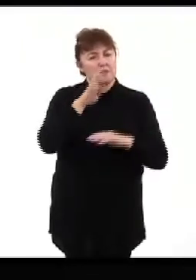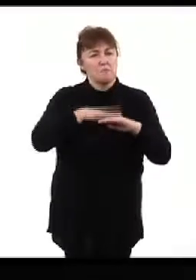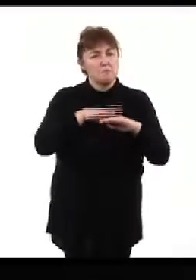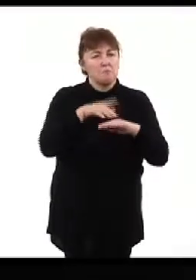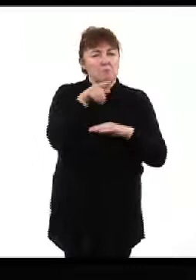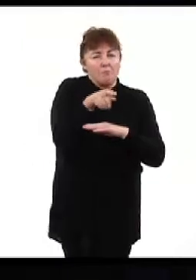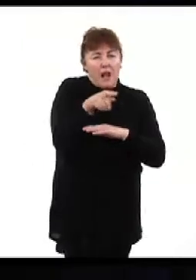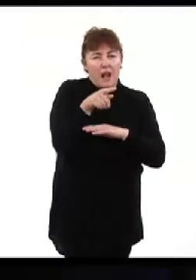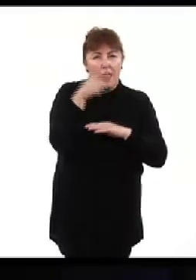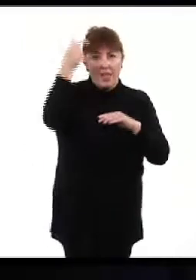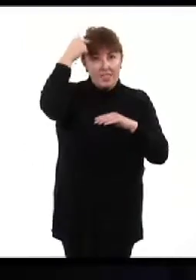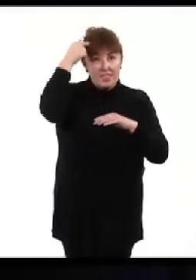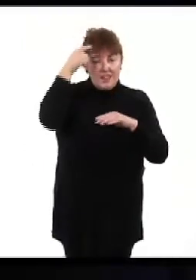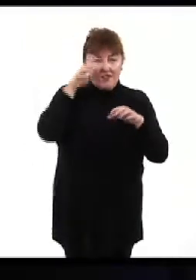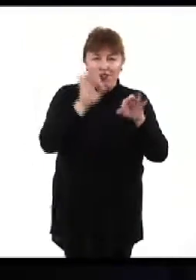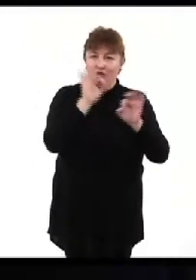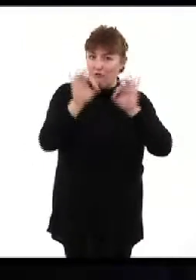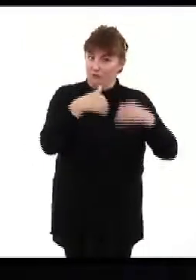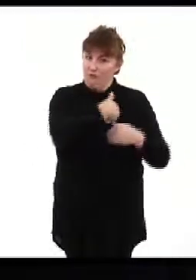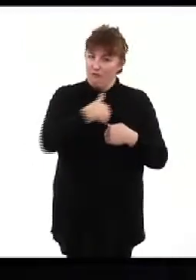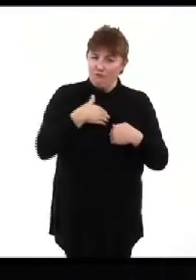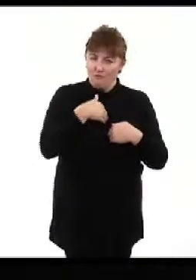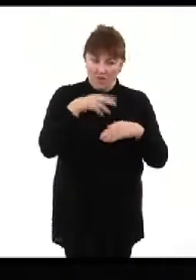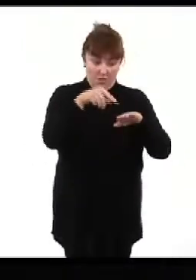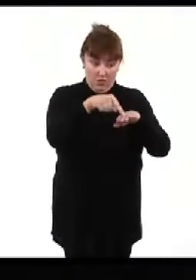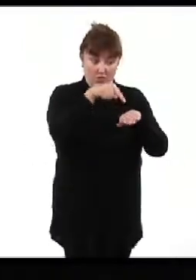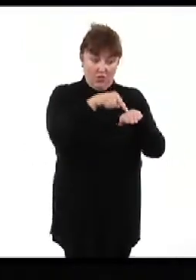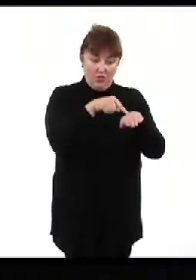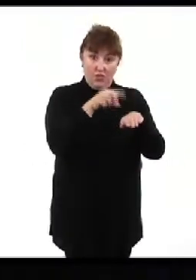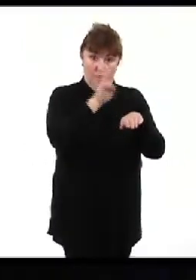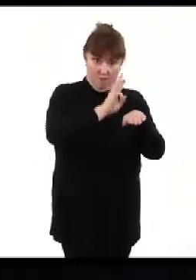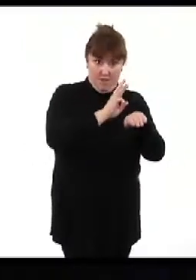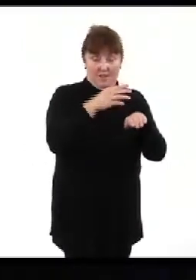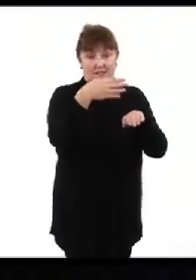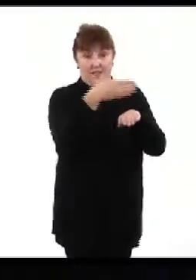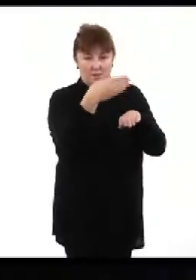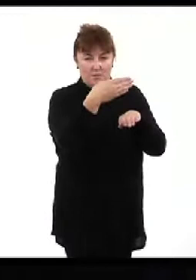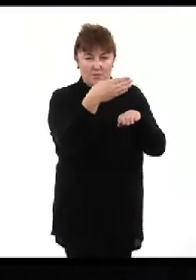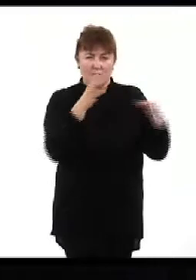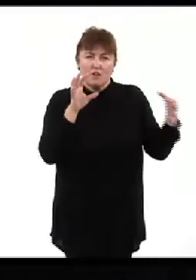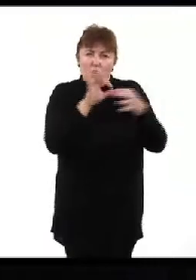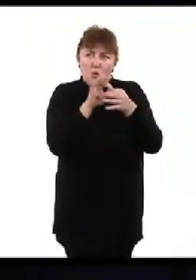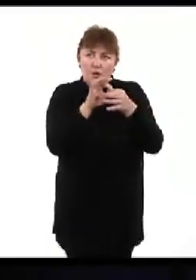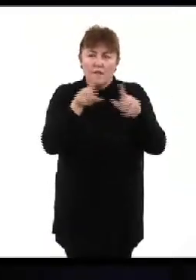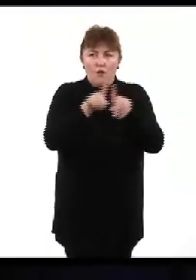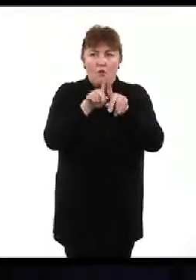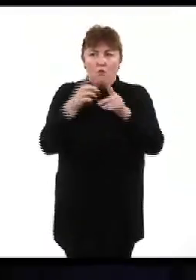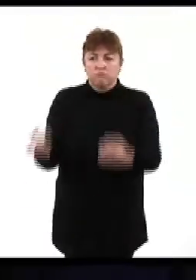two regions, come about because of the input-output systems for speech, because